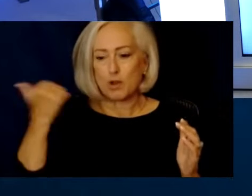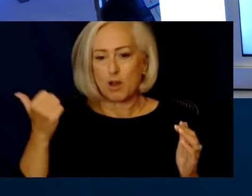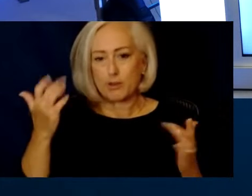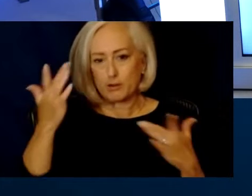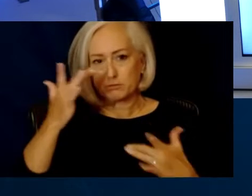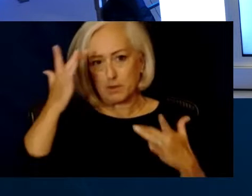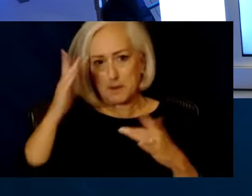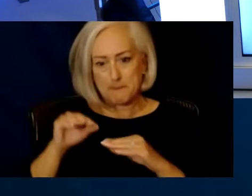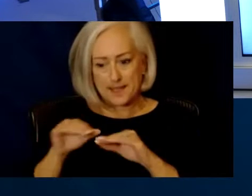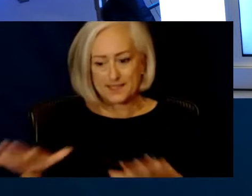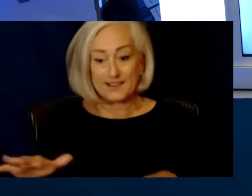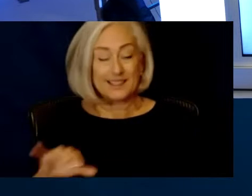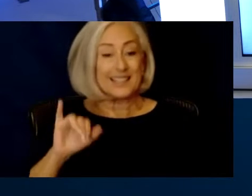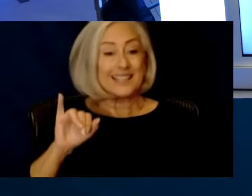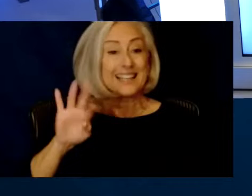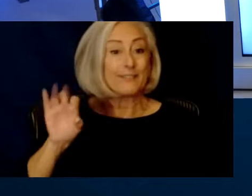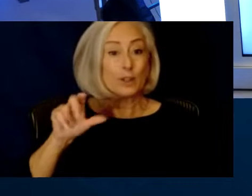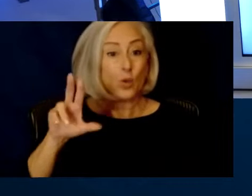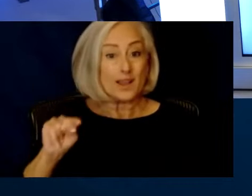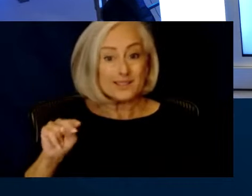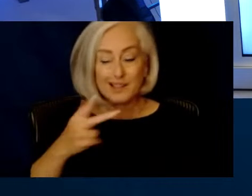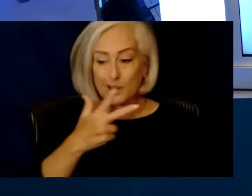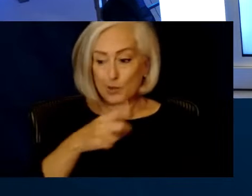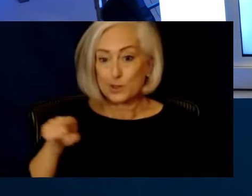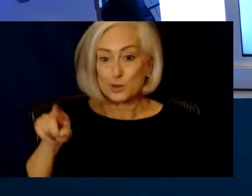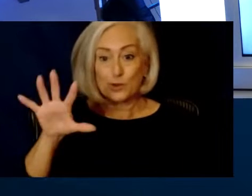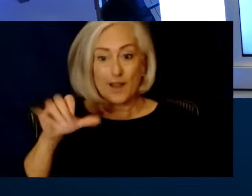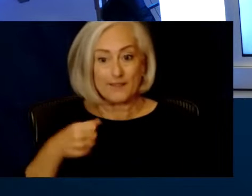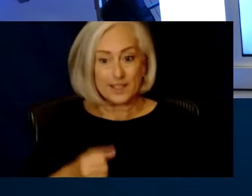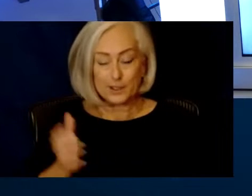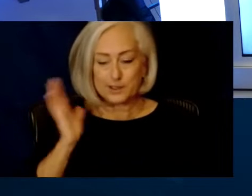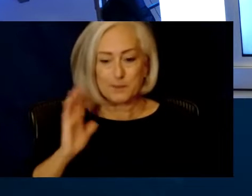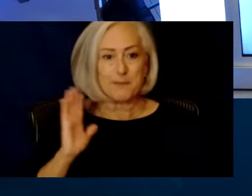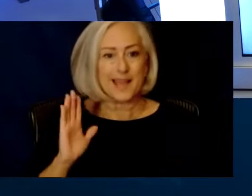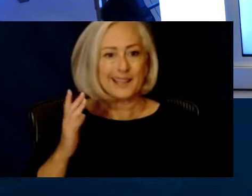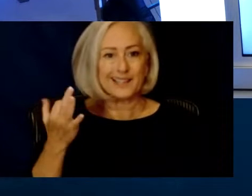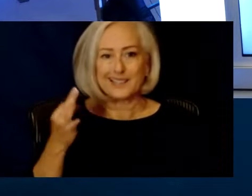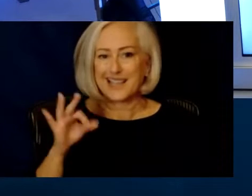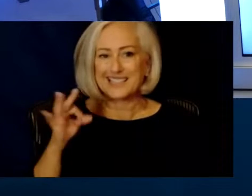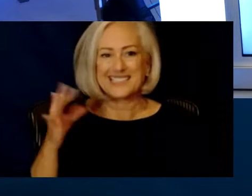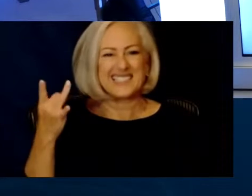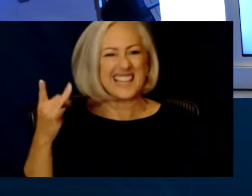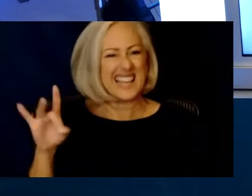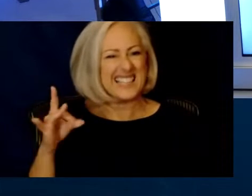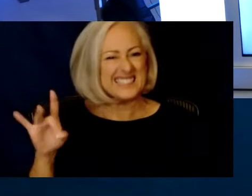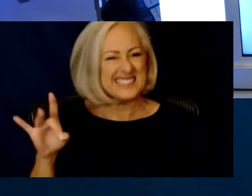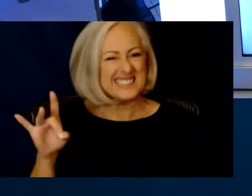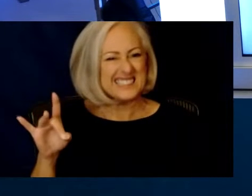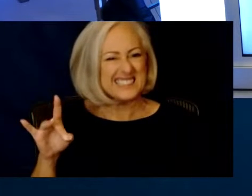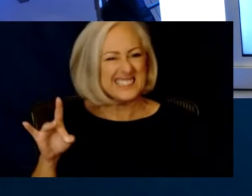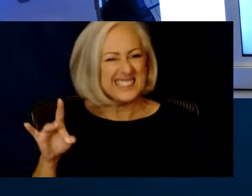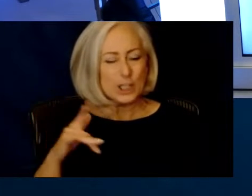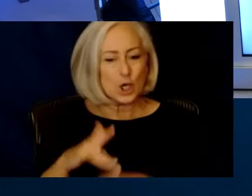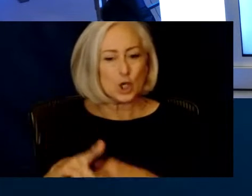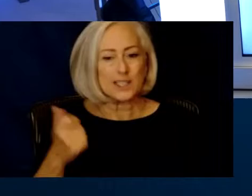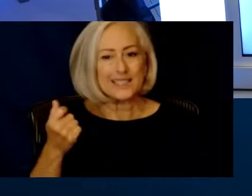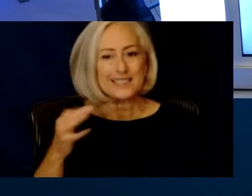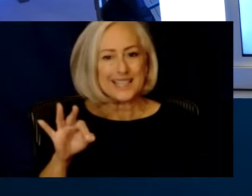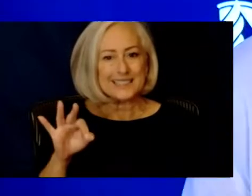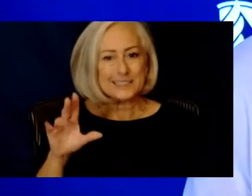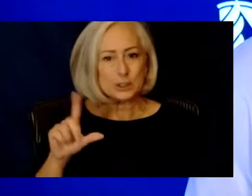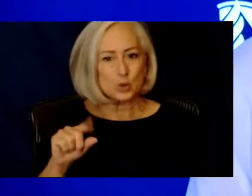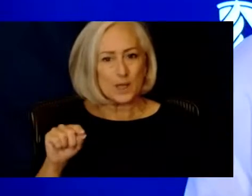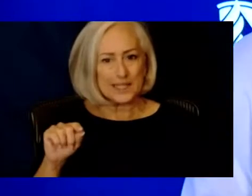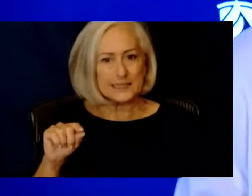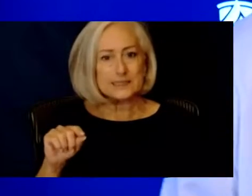for 3 or 4 or 5 years back in the late 1800 or 1918 to the early 1920s. Yeah, I think that's exactly